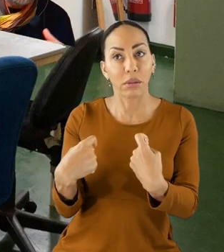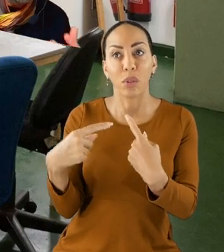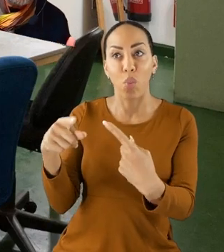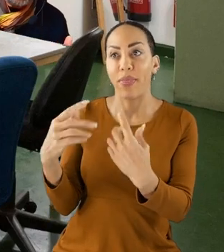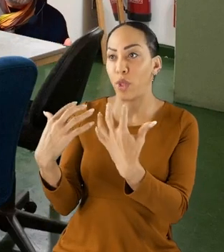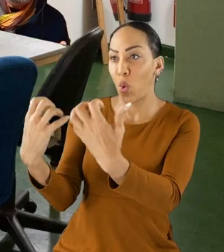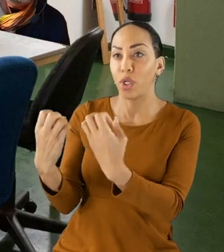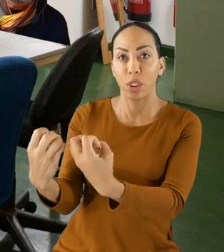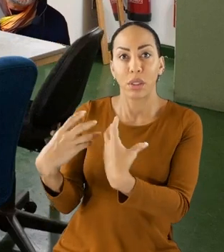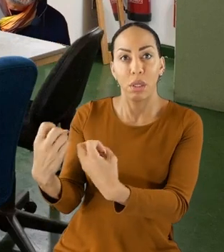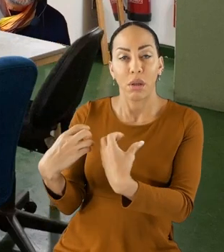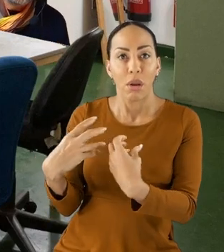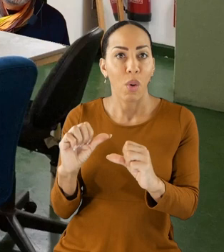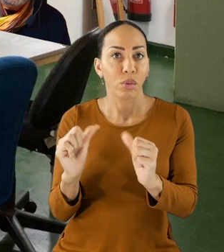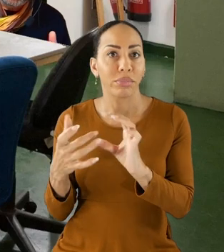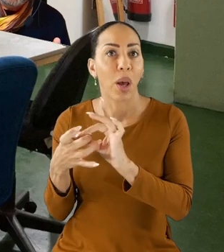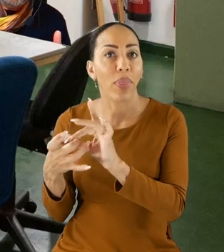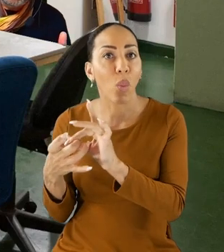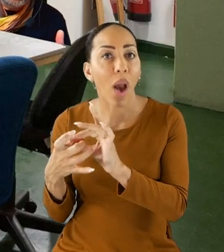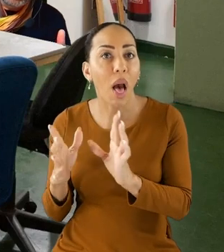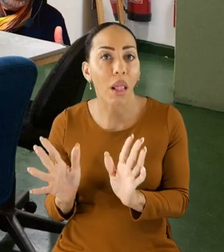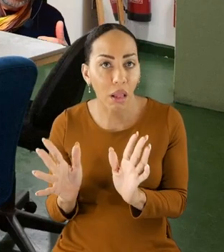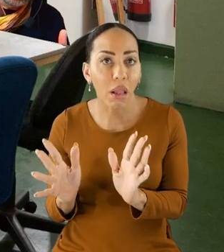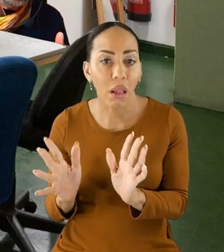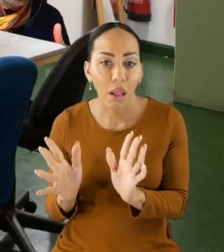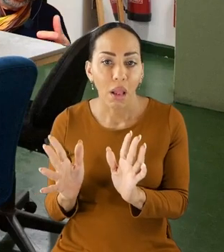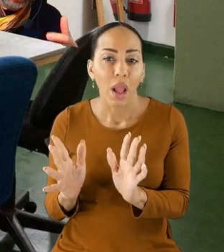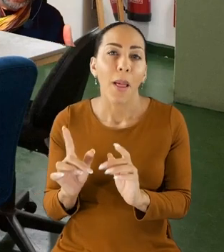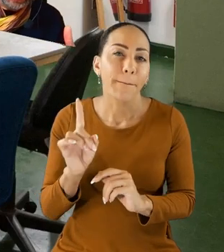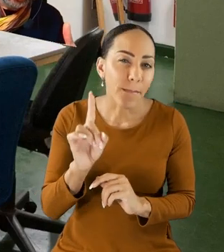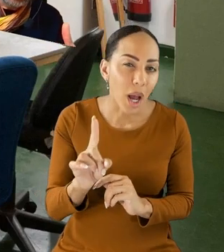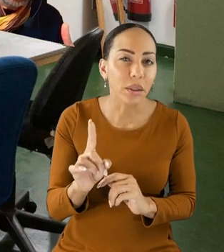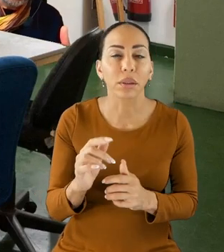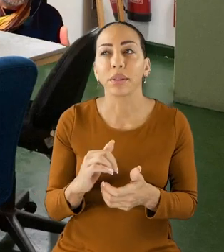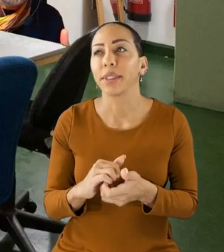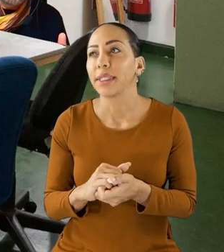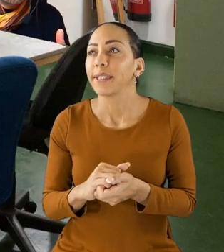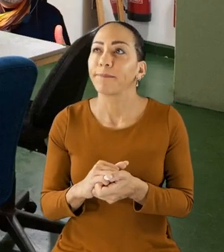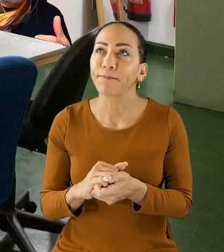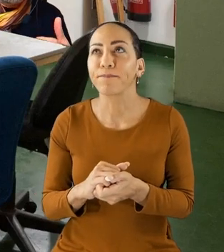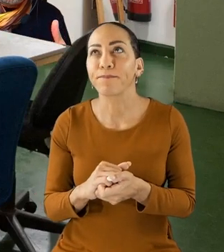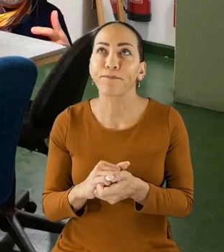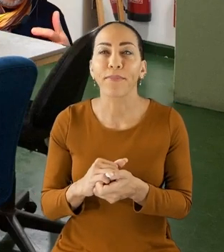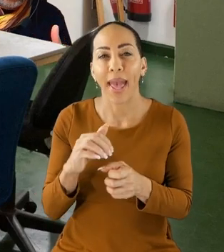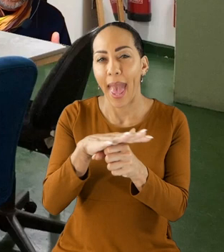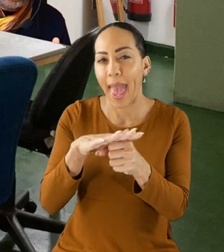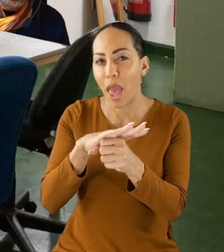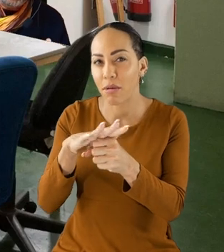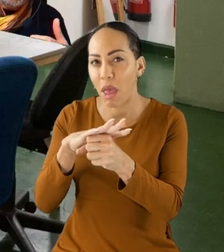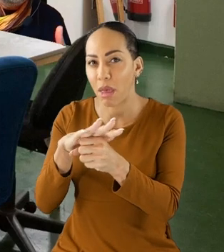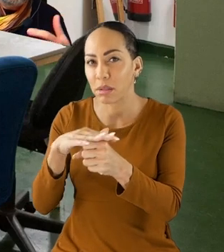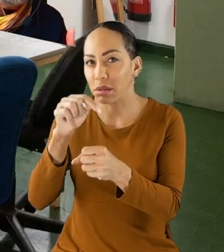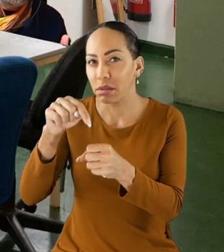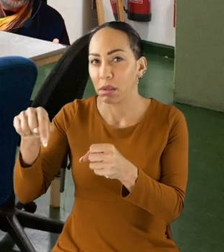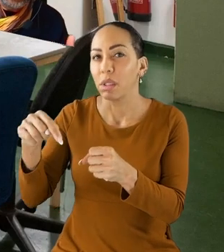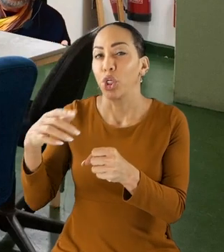you dealt with it. It was actually, but actually, I think the difficult and contentious part is, or the bit that needs editing, is what